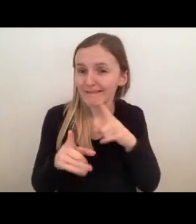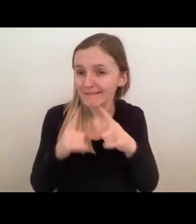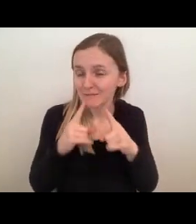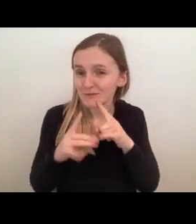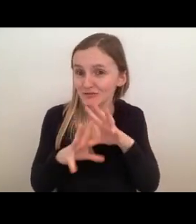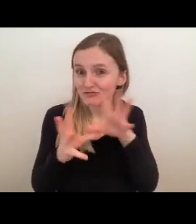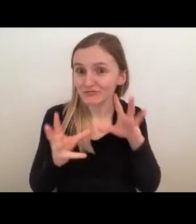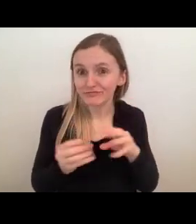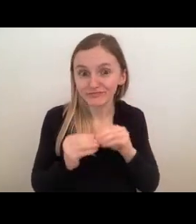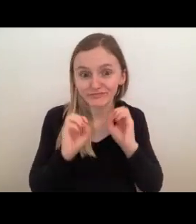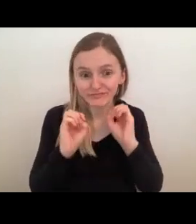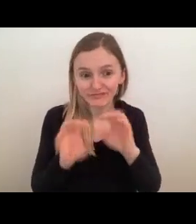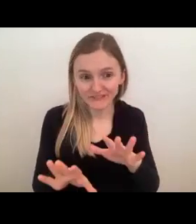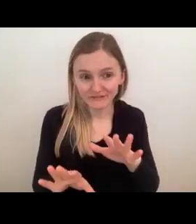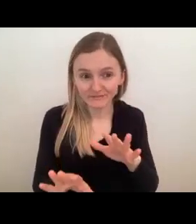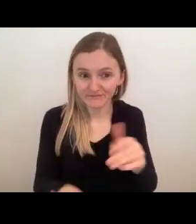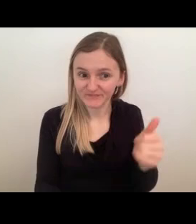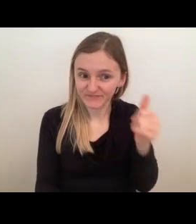Conscious that I